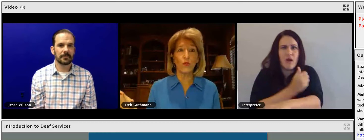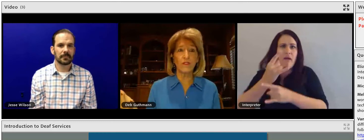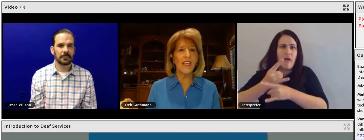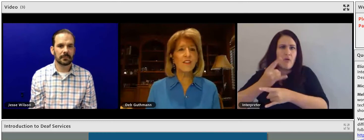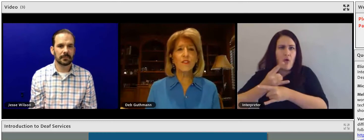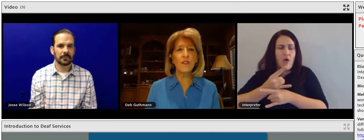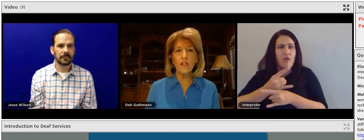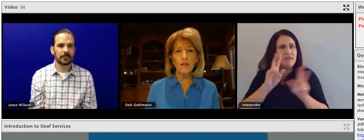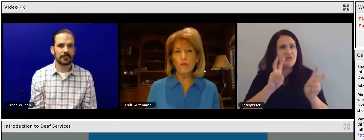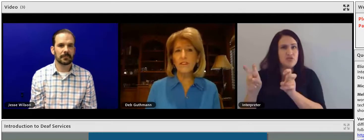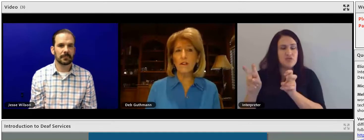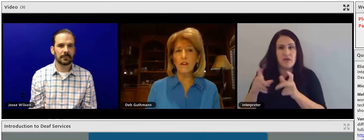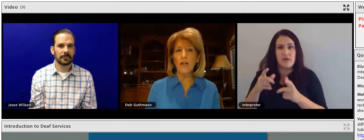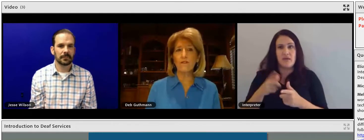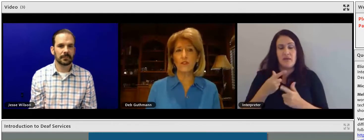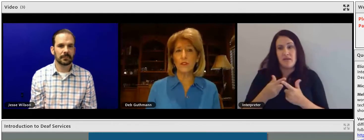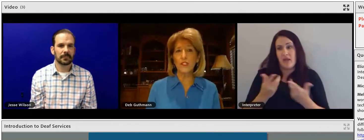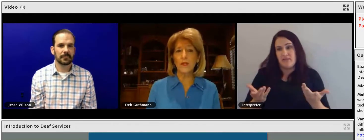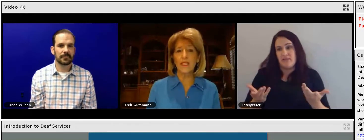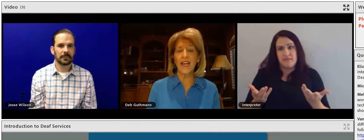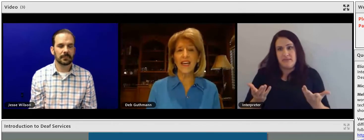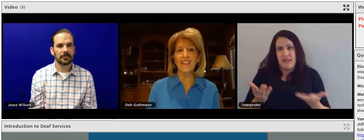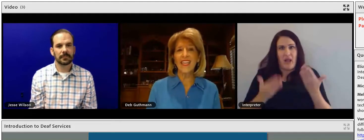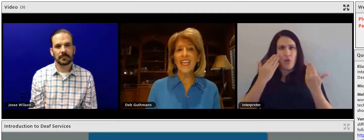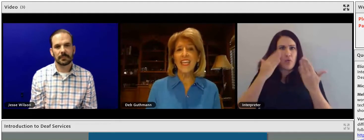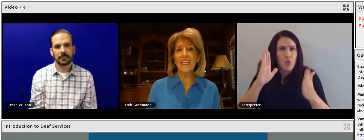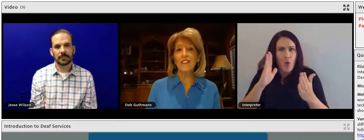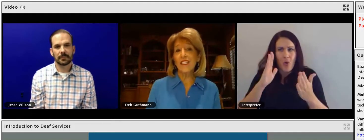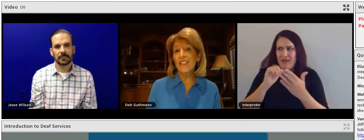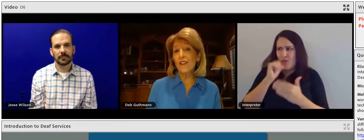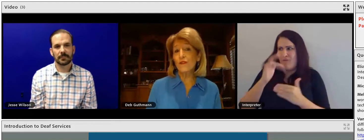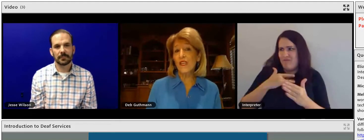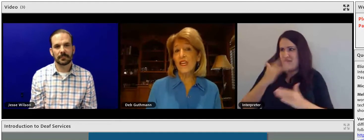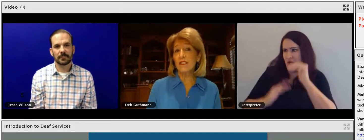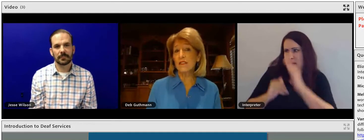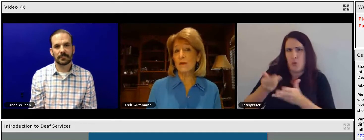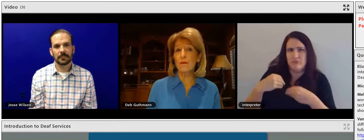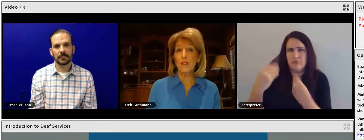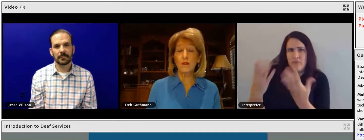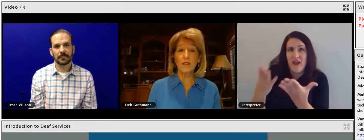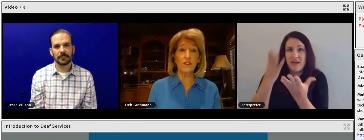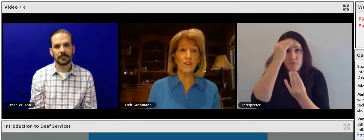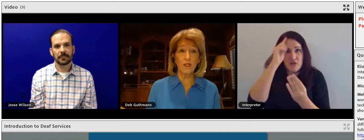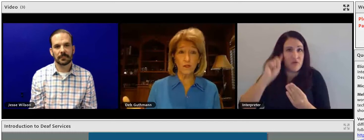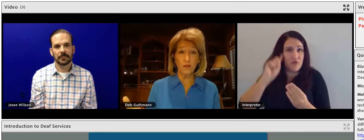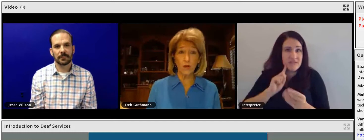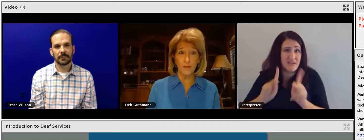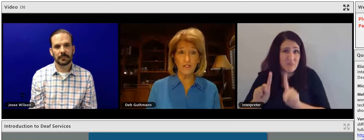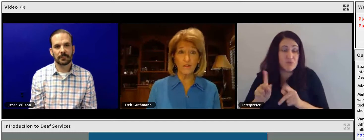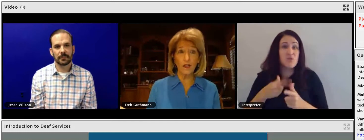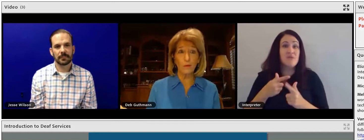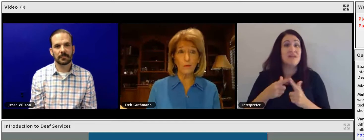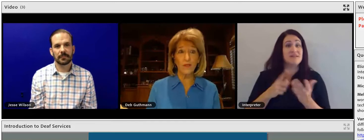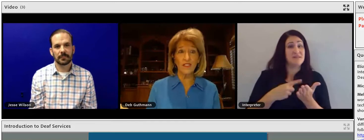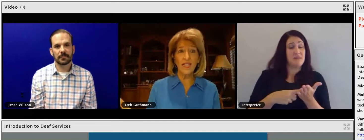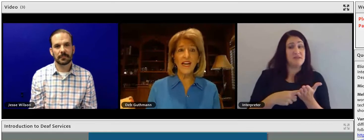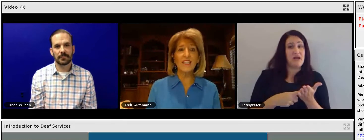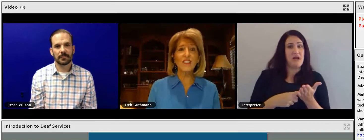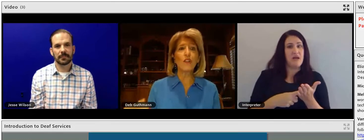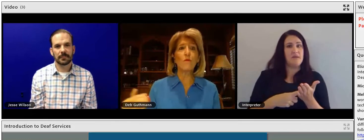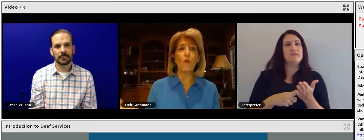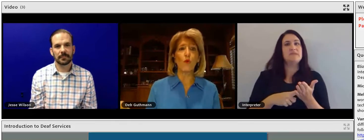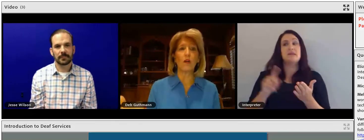had an elective course, so they don't really feel comfortable doing that. And in those cases, sometimes those issues are swept under